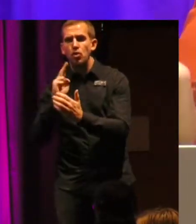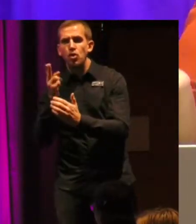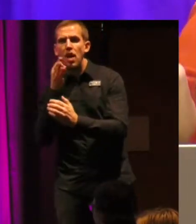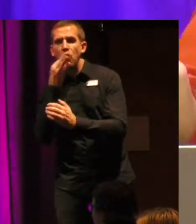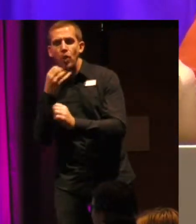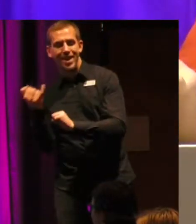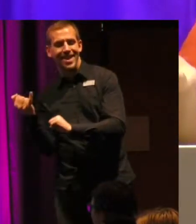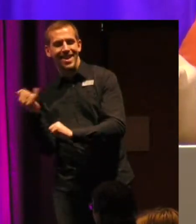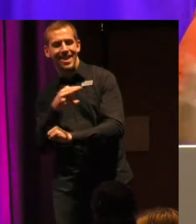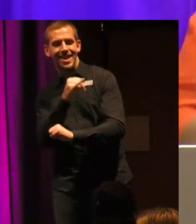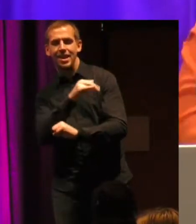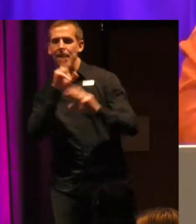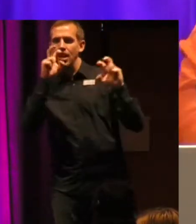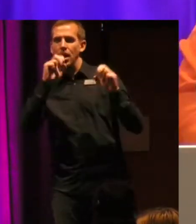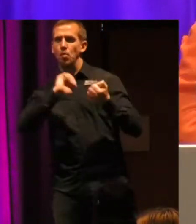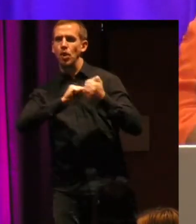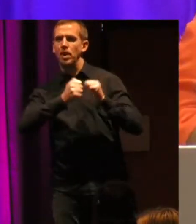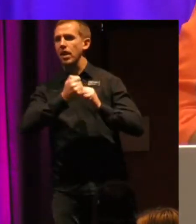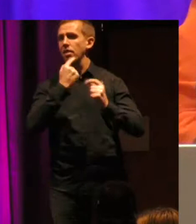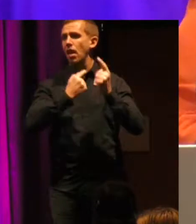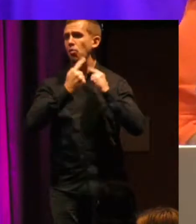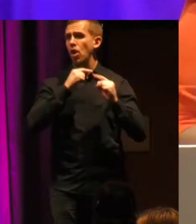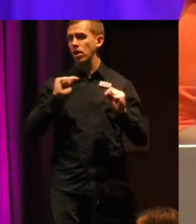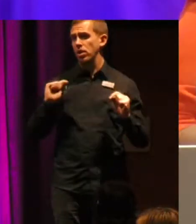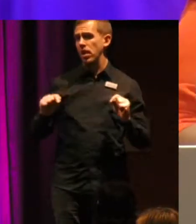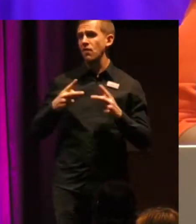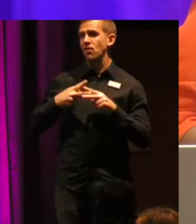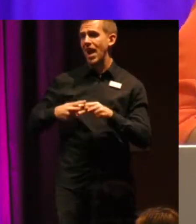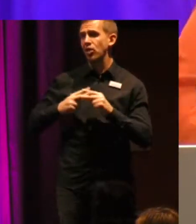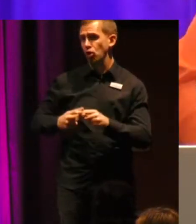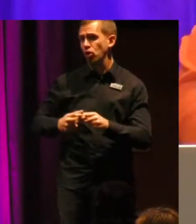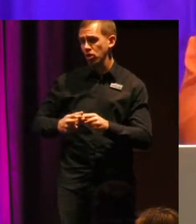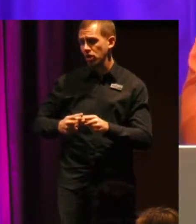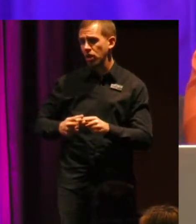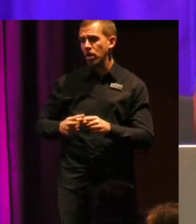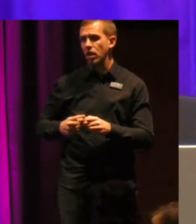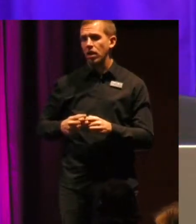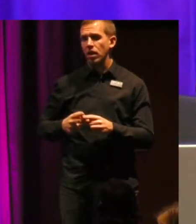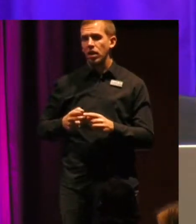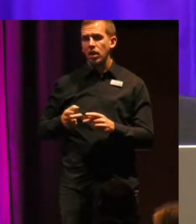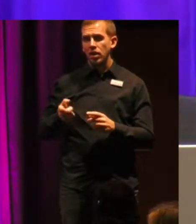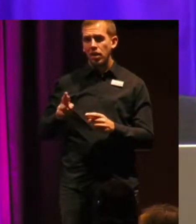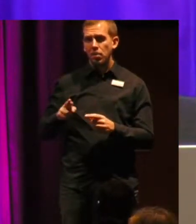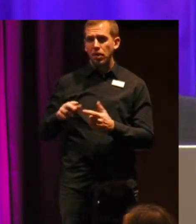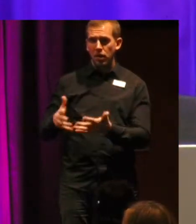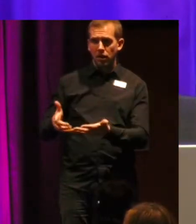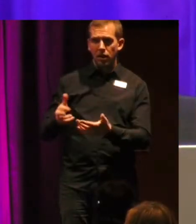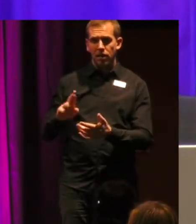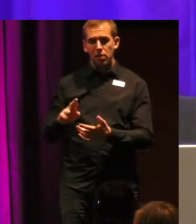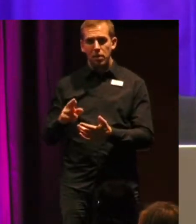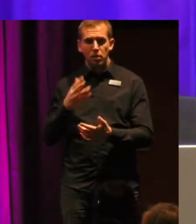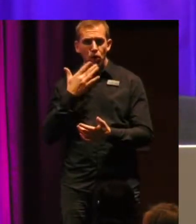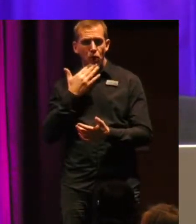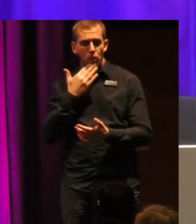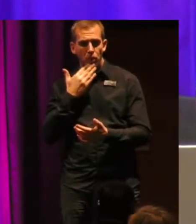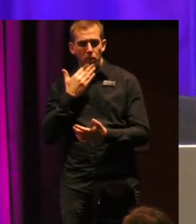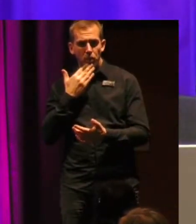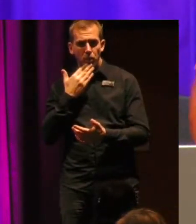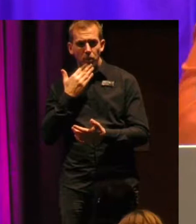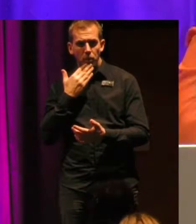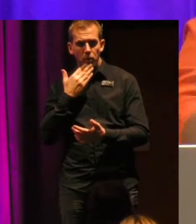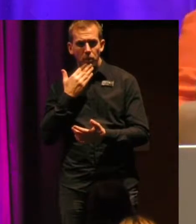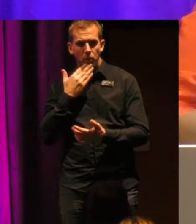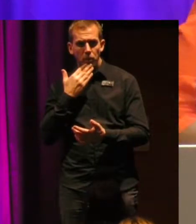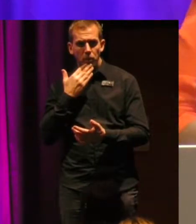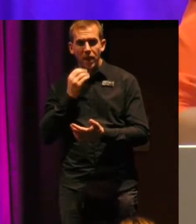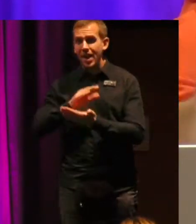the political sphere, so that, you know, if a community feels like they need to talk about safe water, you know, this is something they can introduce,